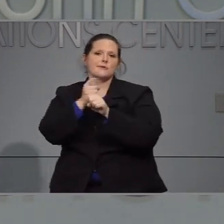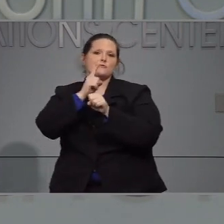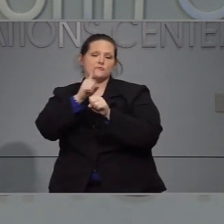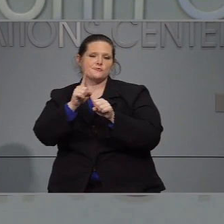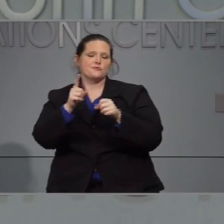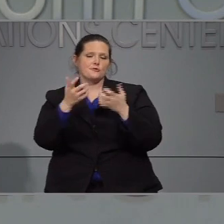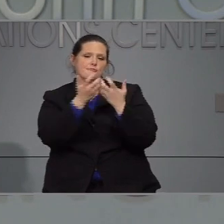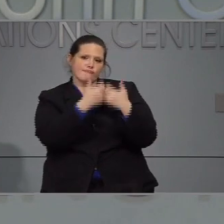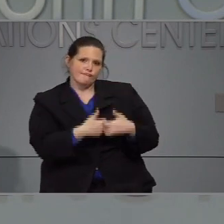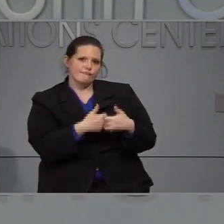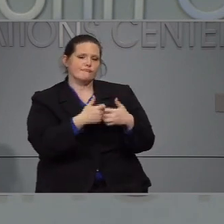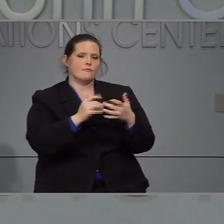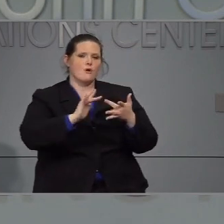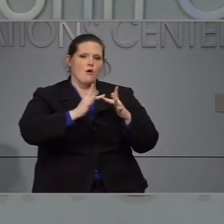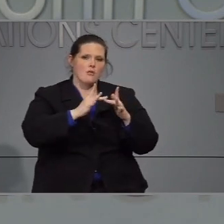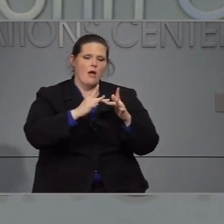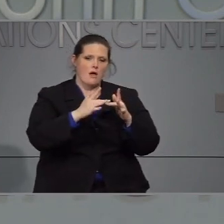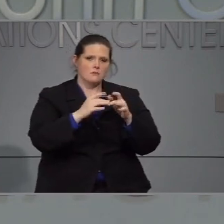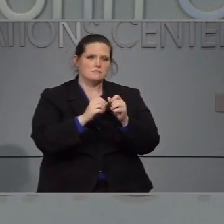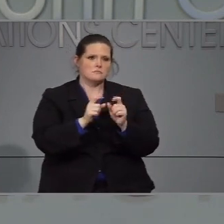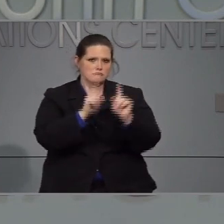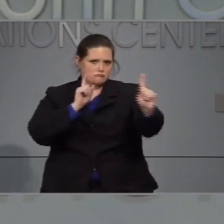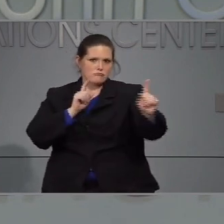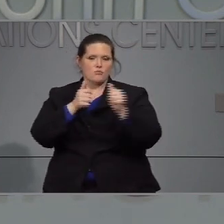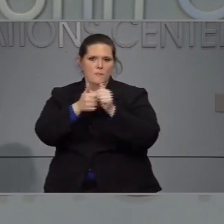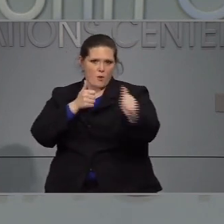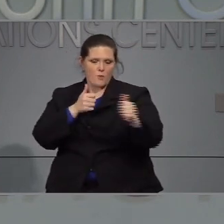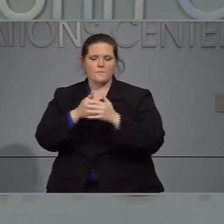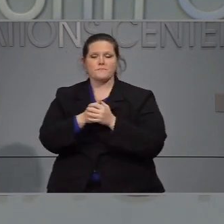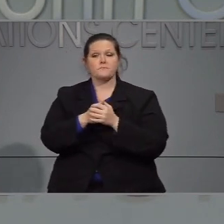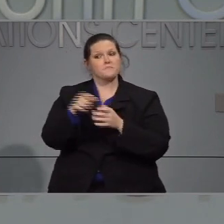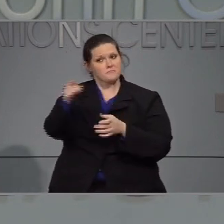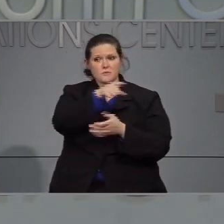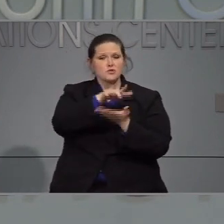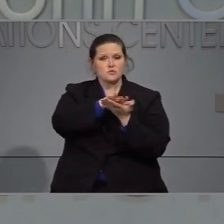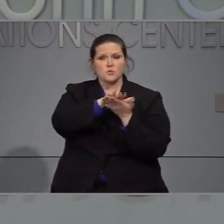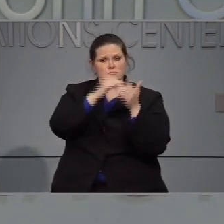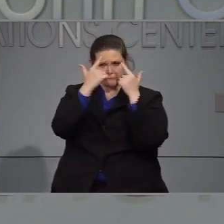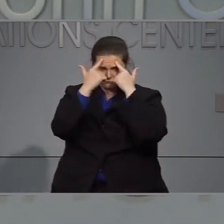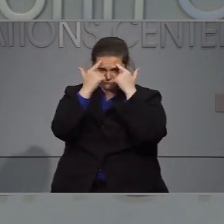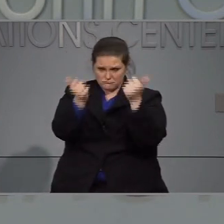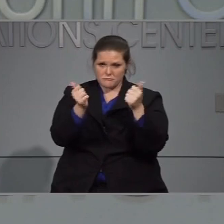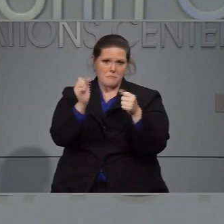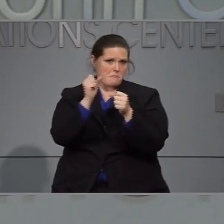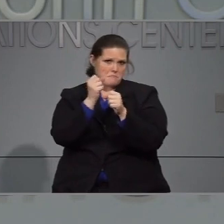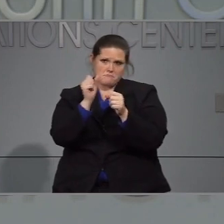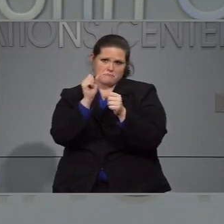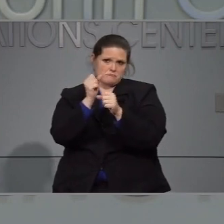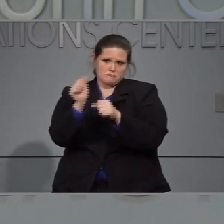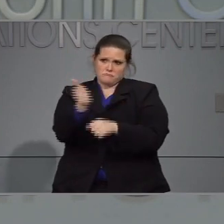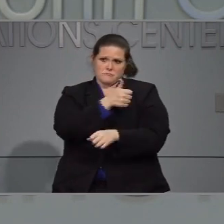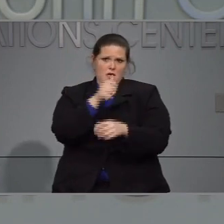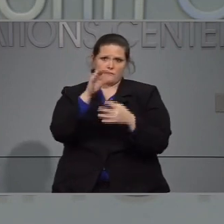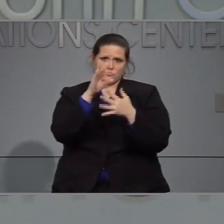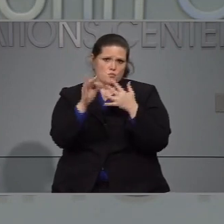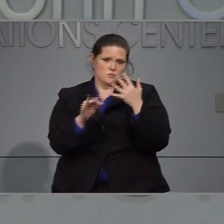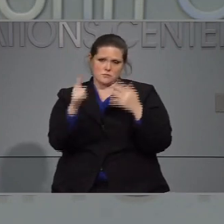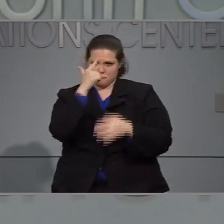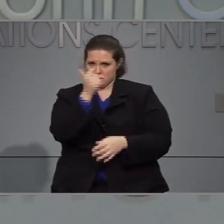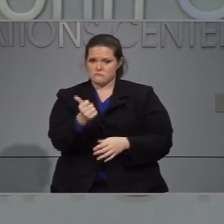learning successfully. But that option is there, and many districts are taking it. Next question,